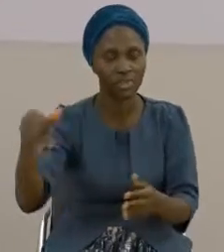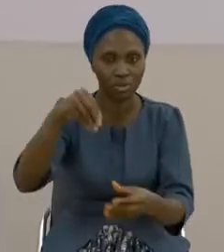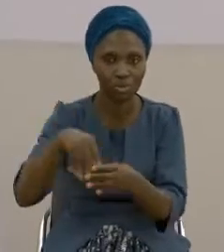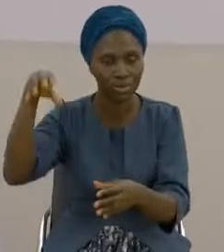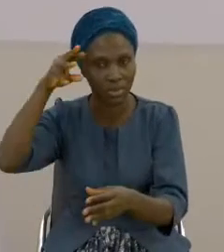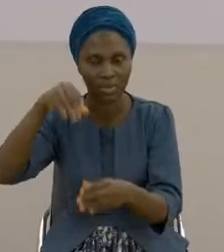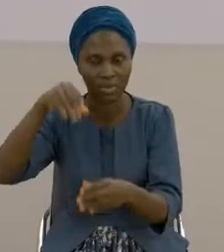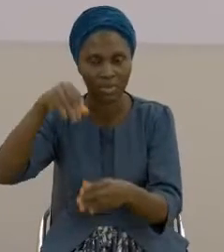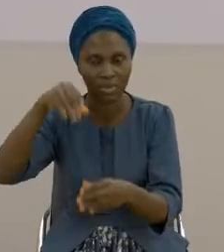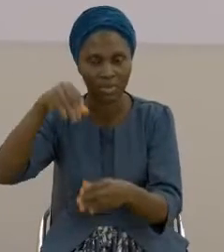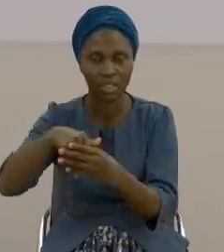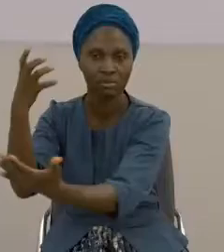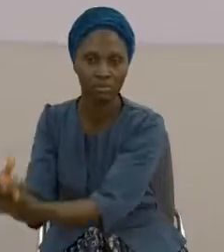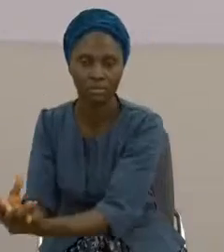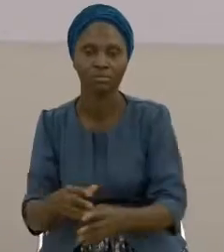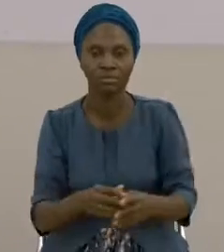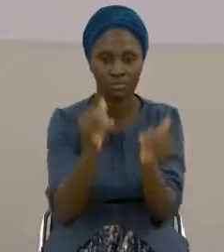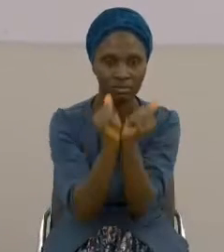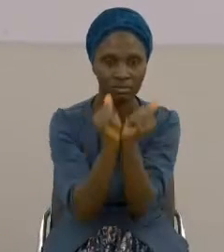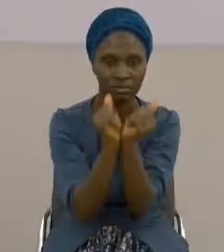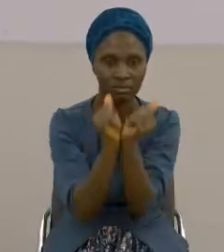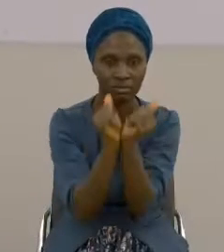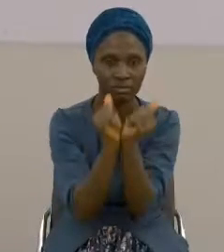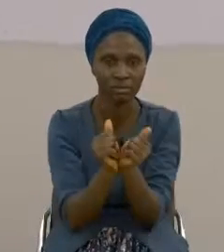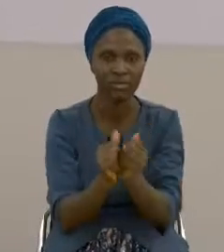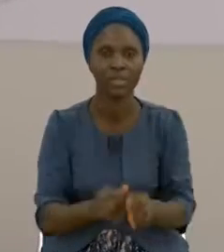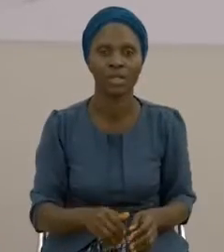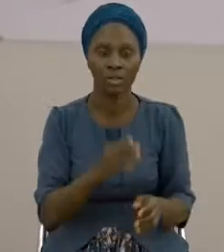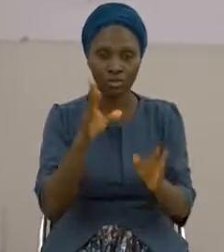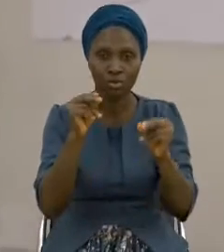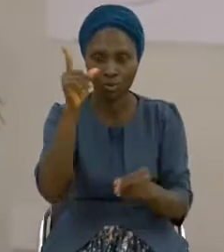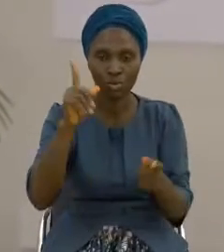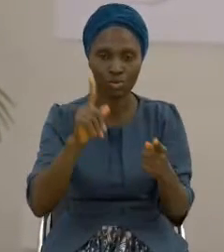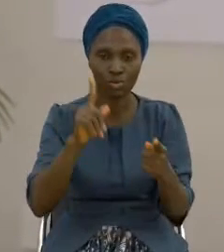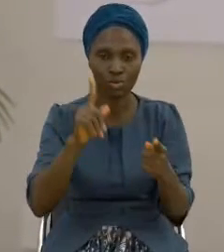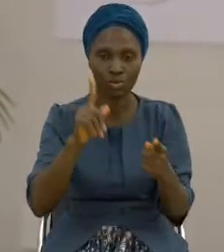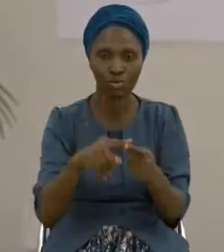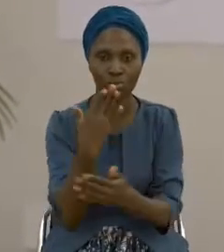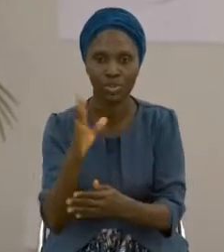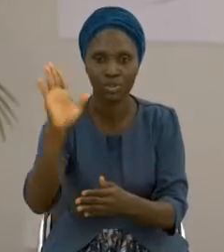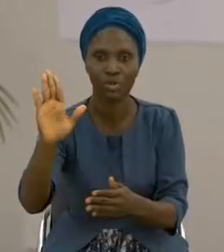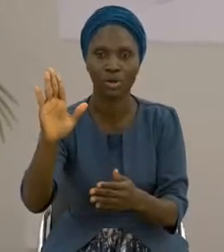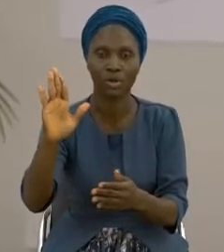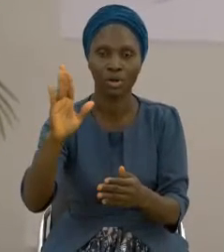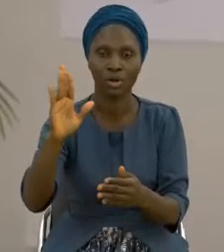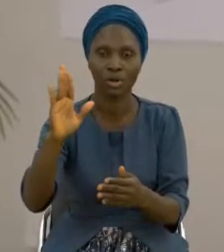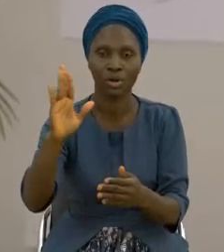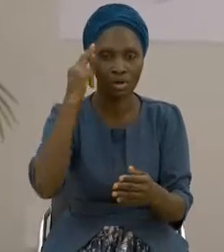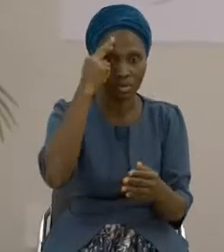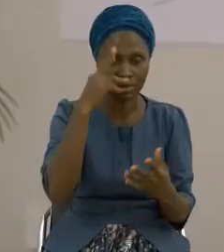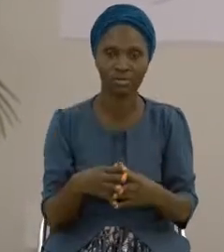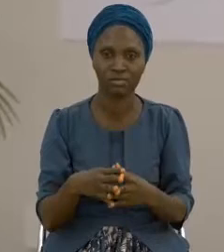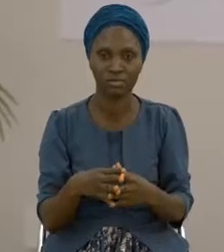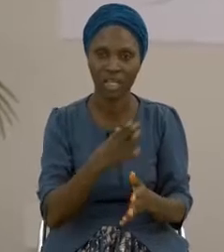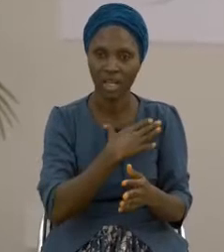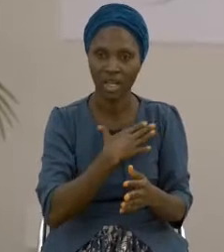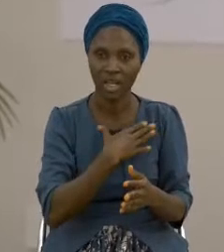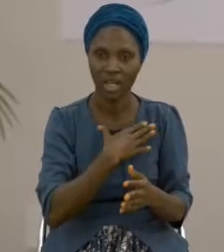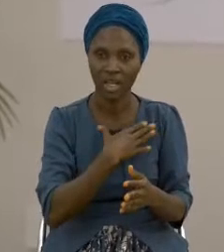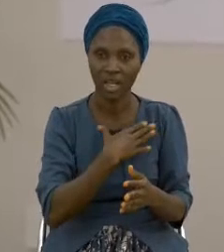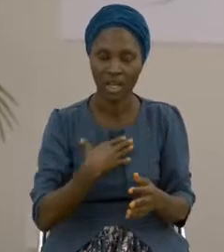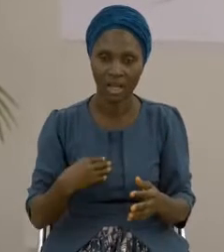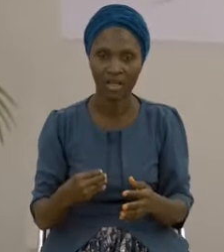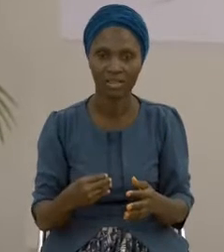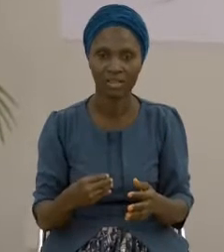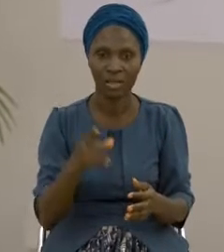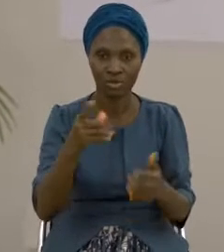thou mayest be bound up, that thou and thou hast no healing